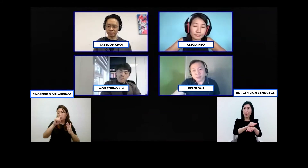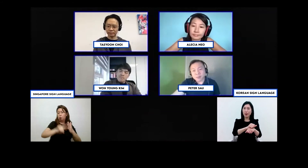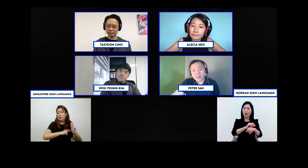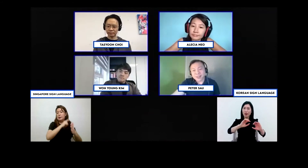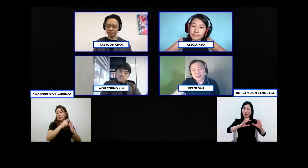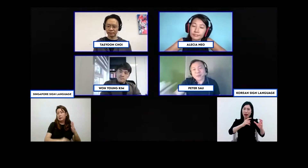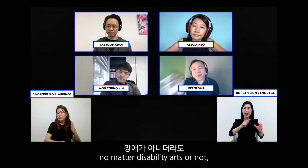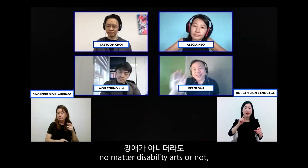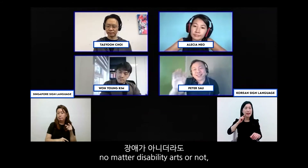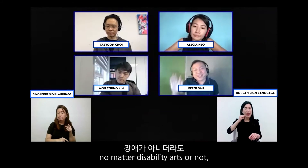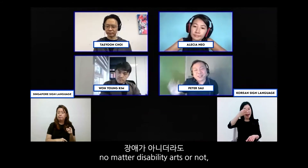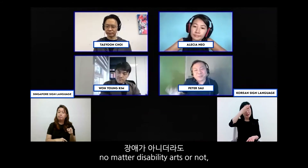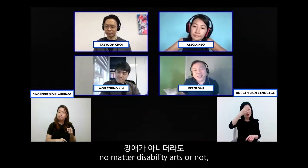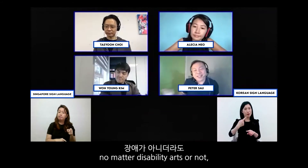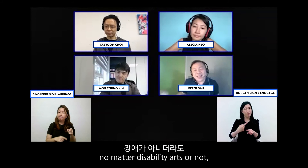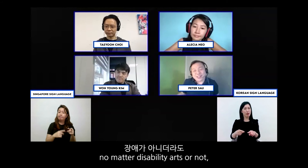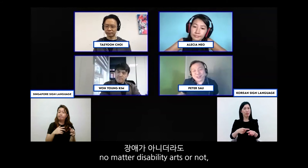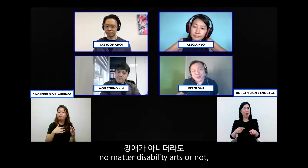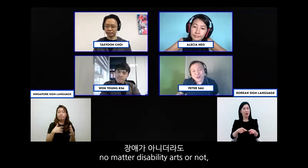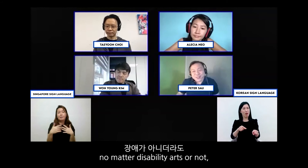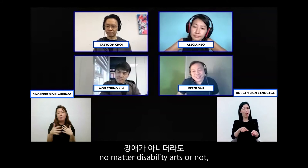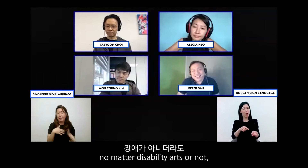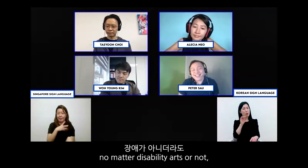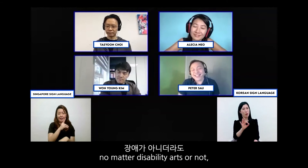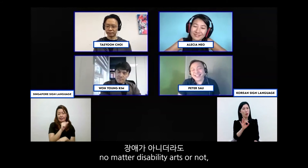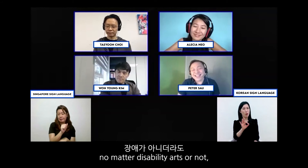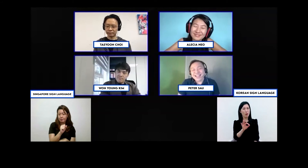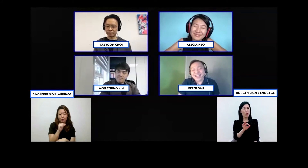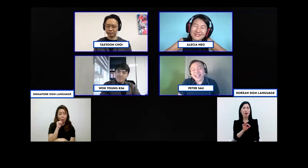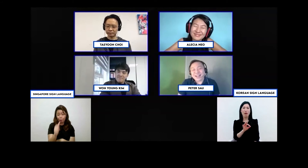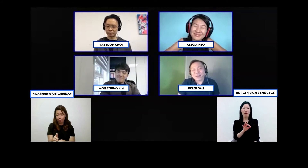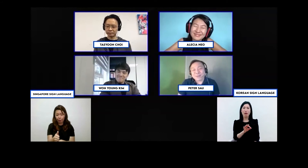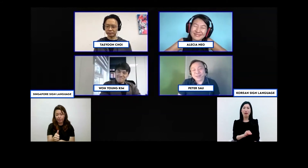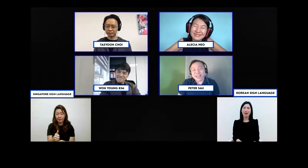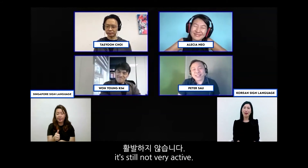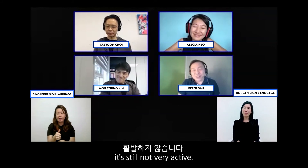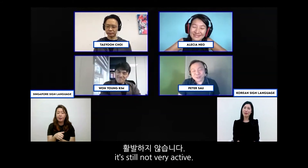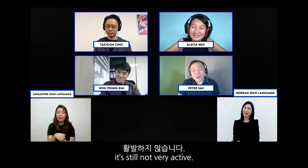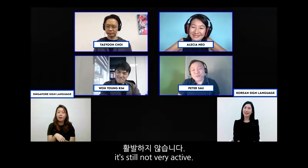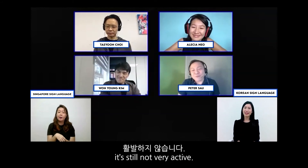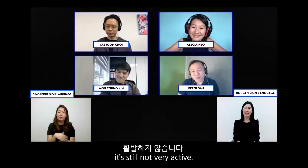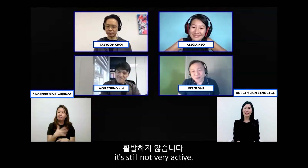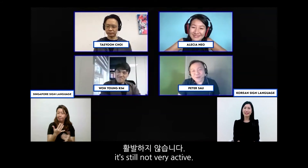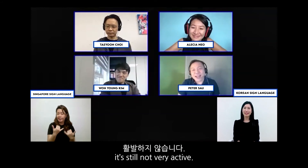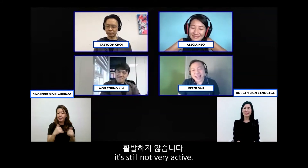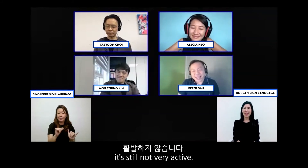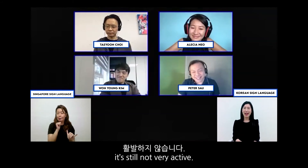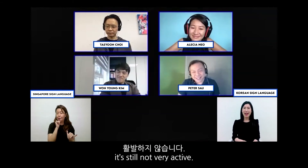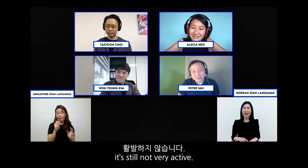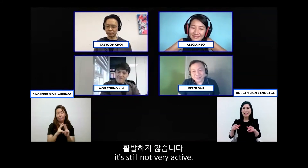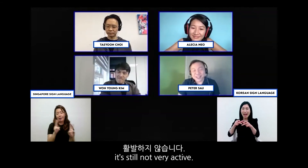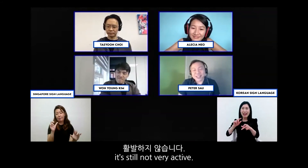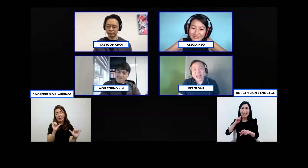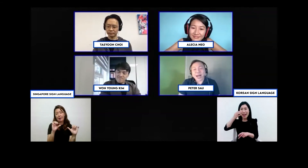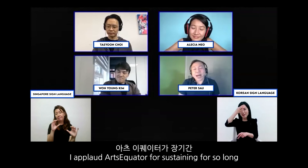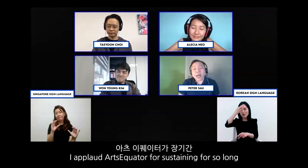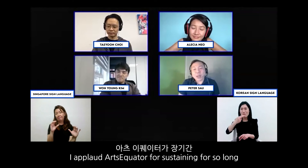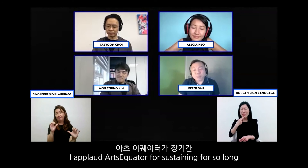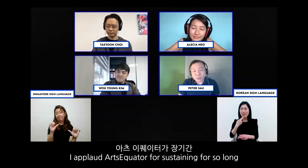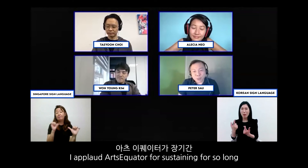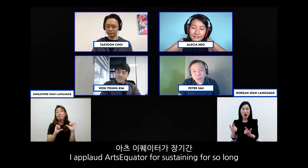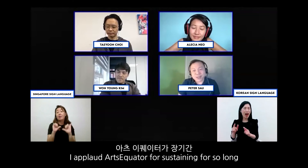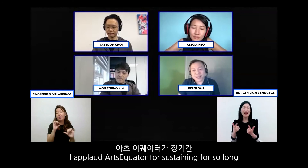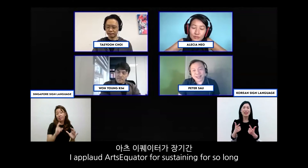criticism, no matter disability arts or not, is still not very active.